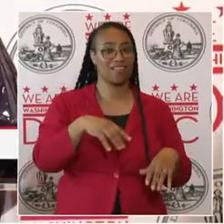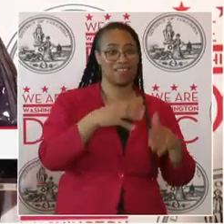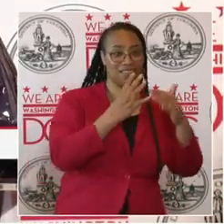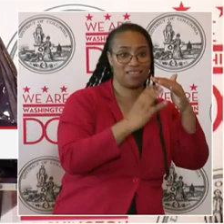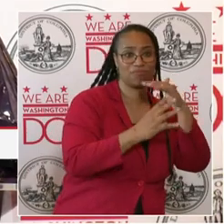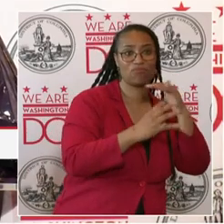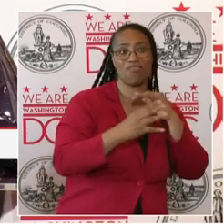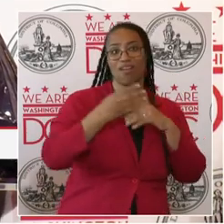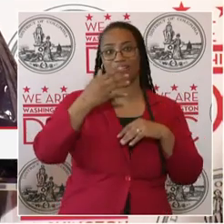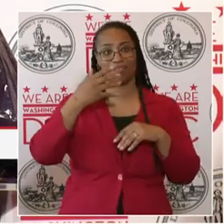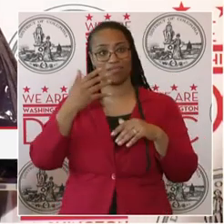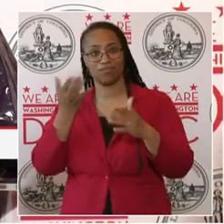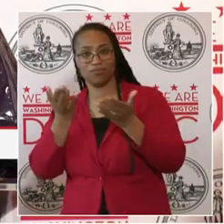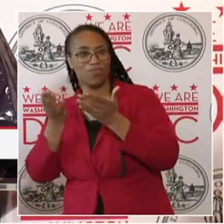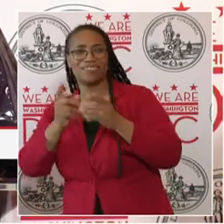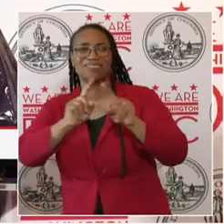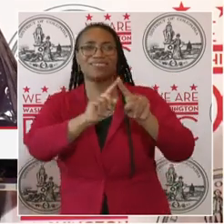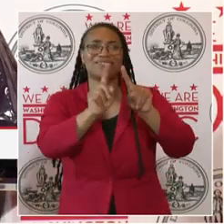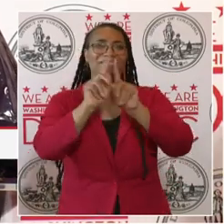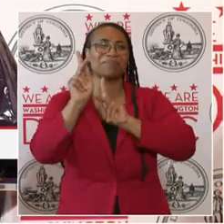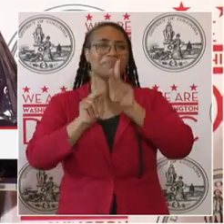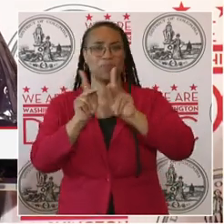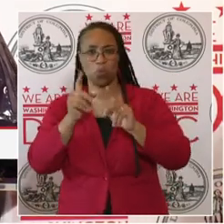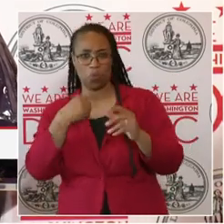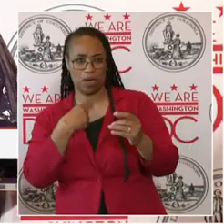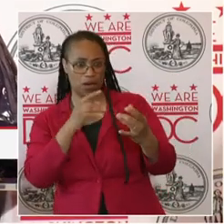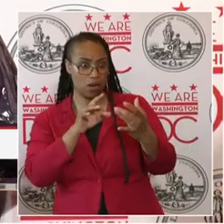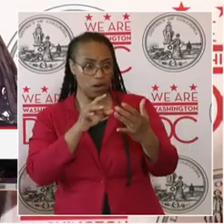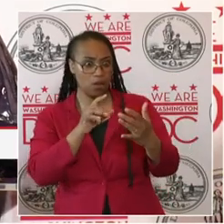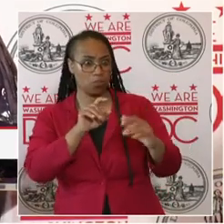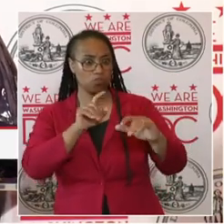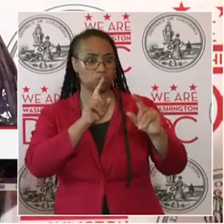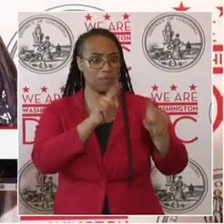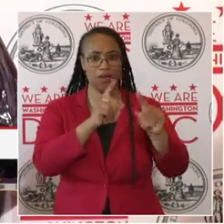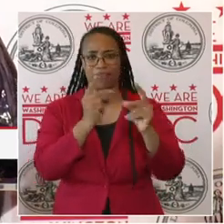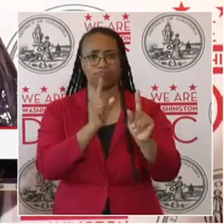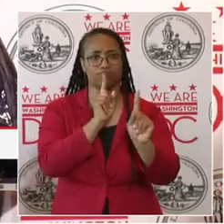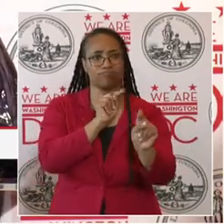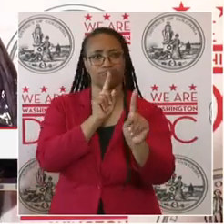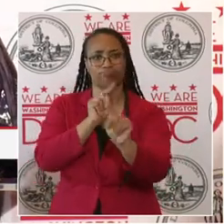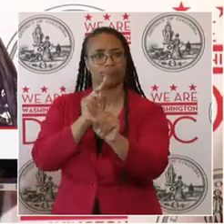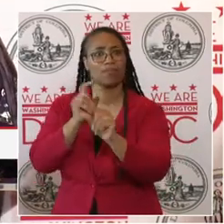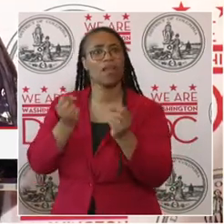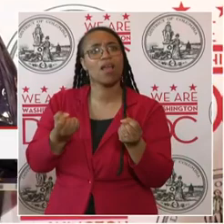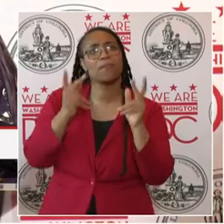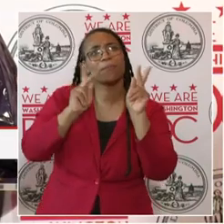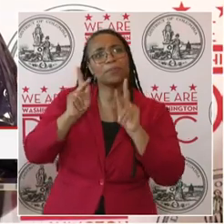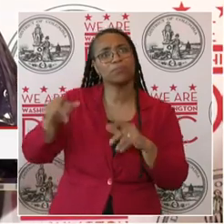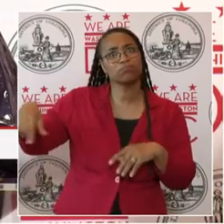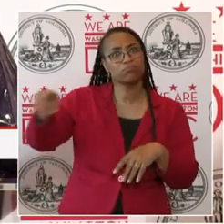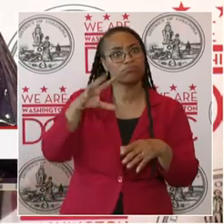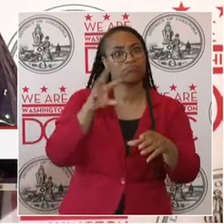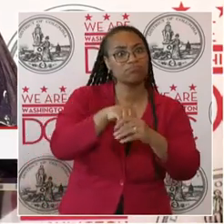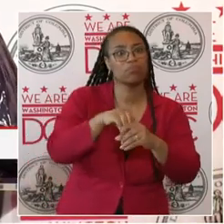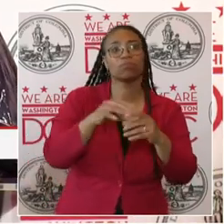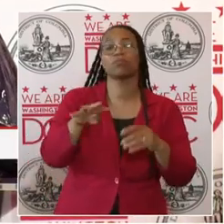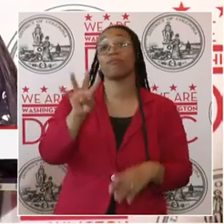responsive, and relevant. That reaches 4,500 people.